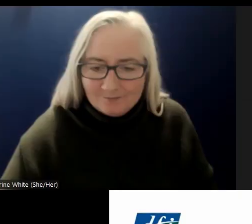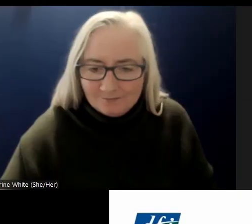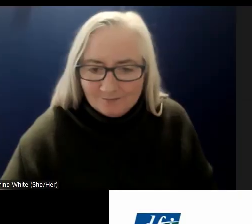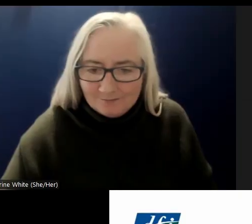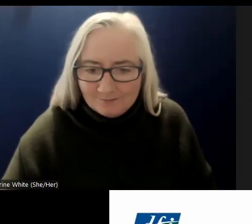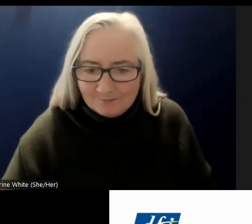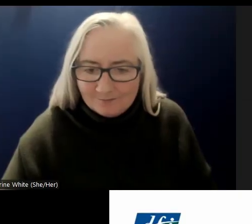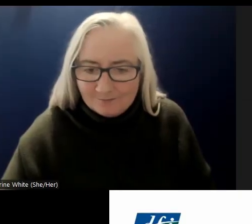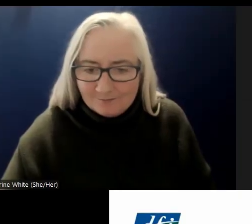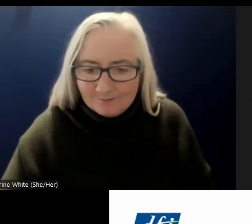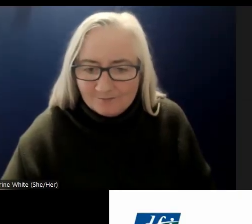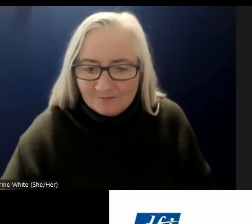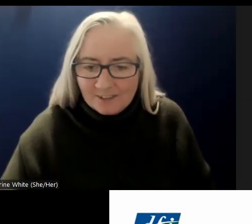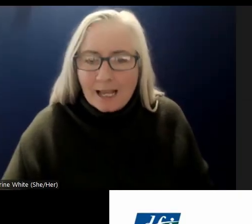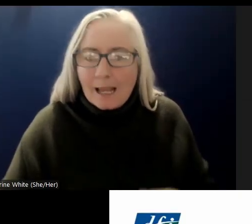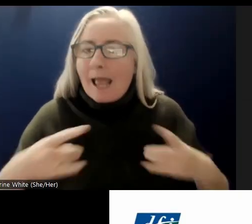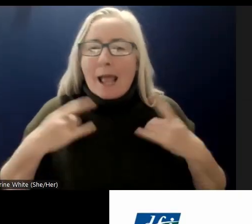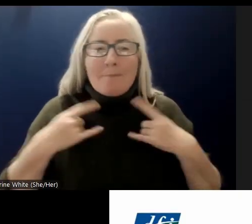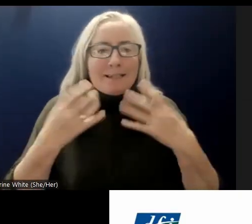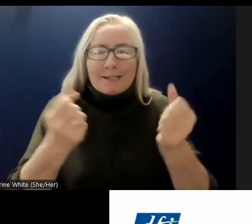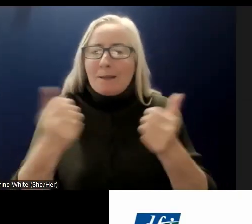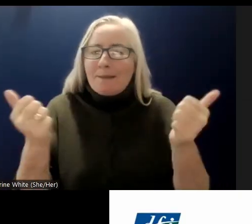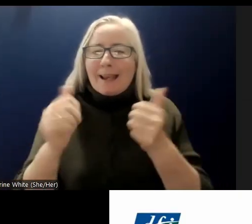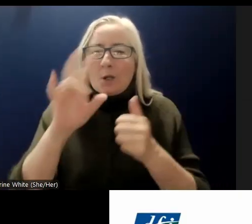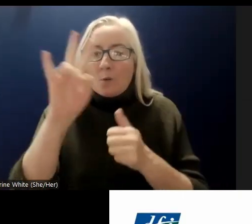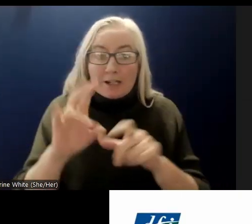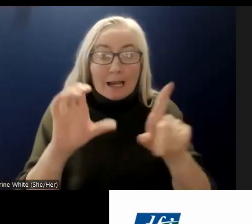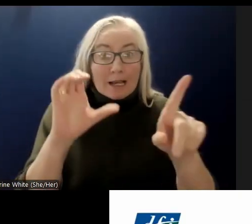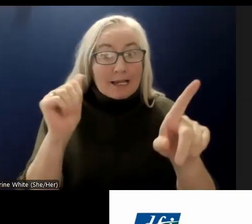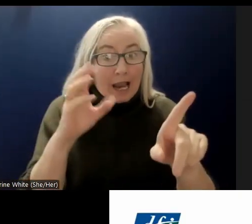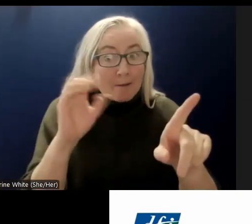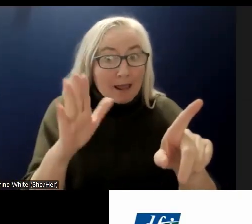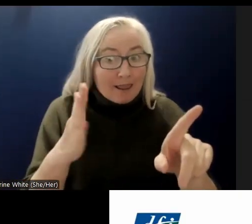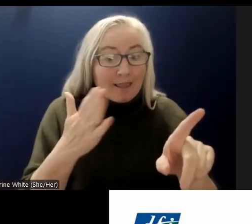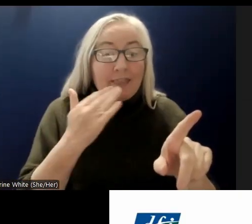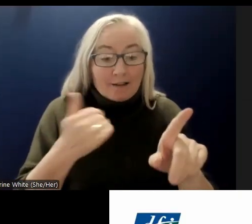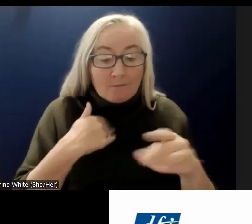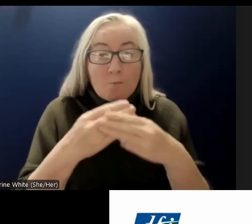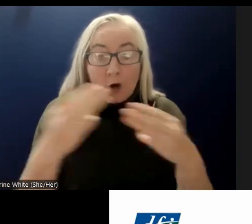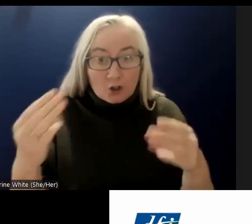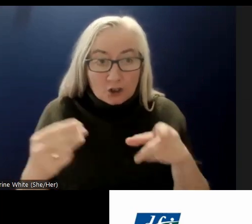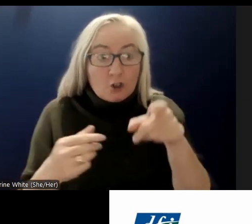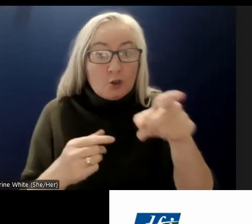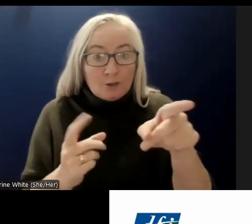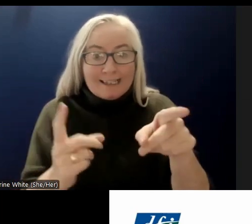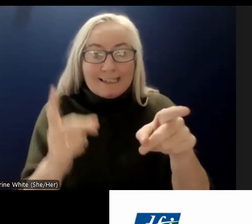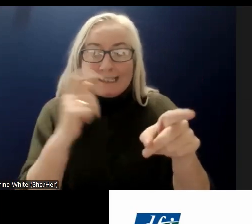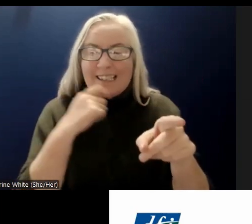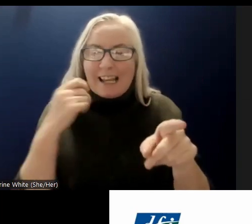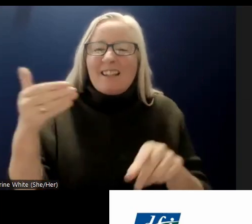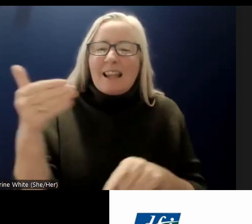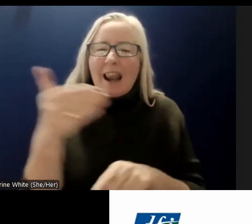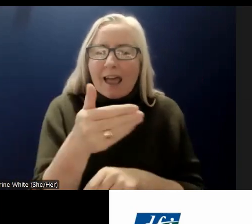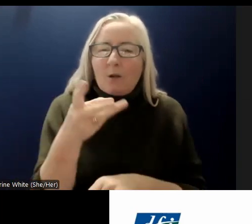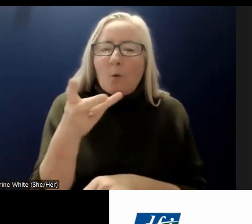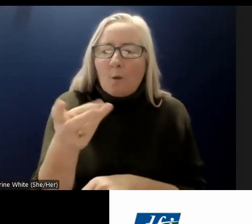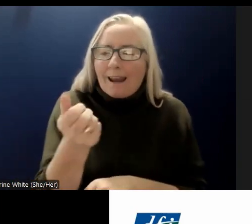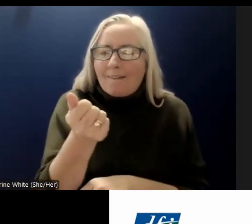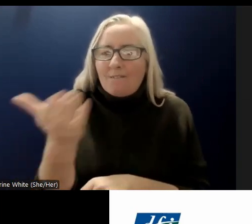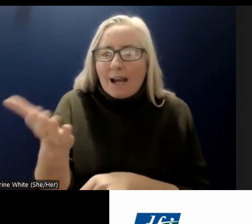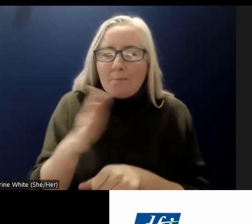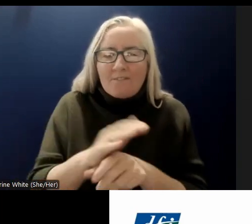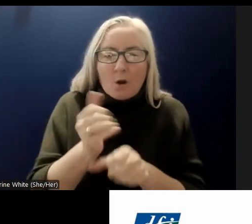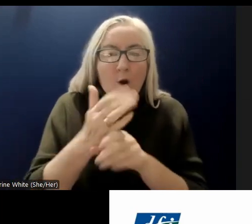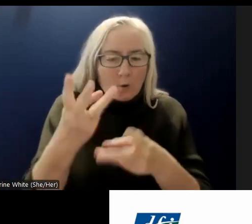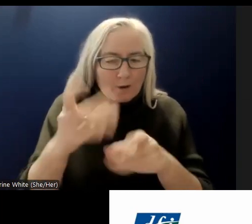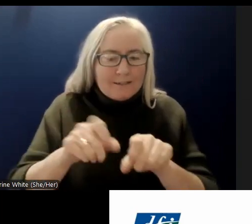any questions now. And Carmel, thank you so much. As you mentioned, the slides are going to be available to everyone, and we'll